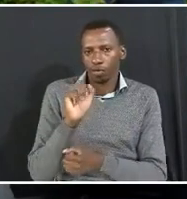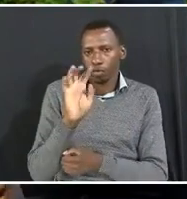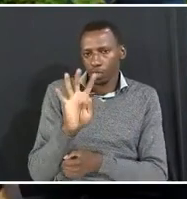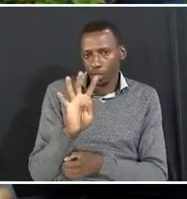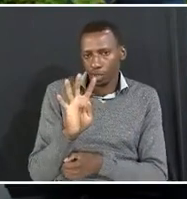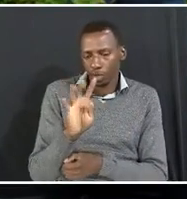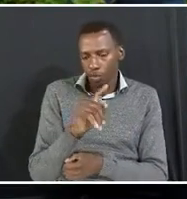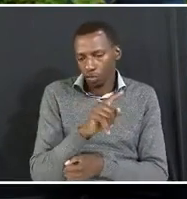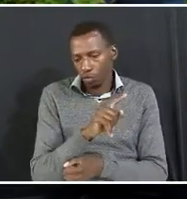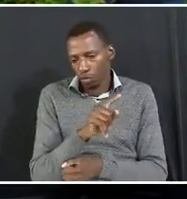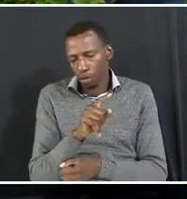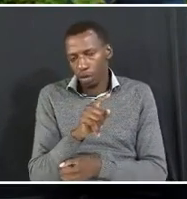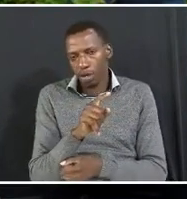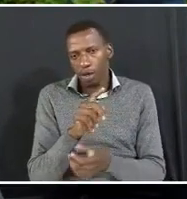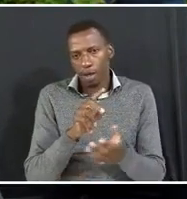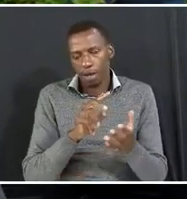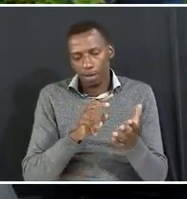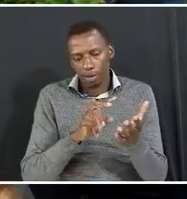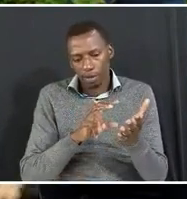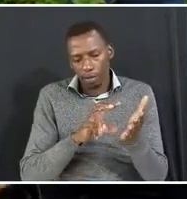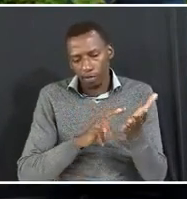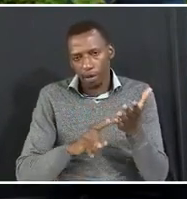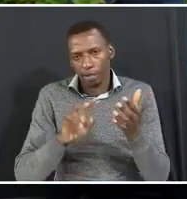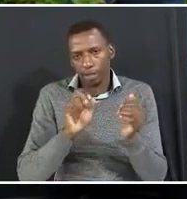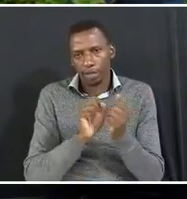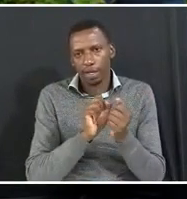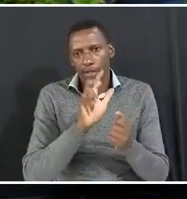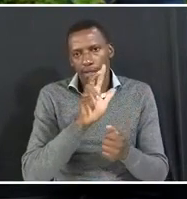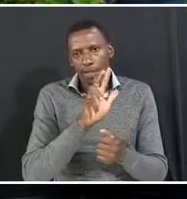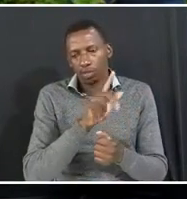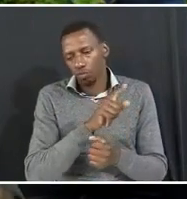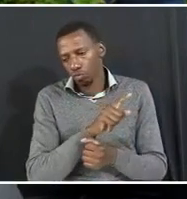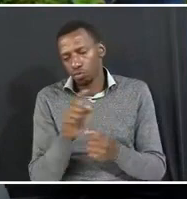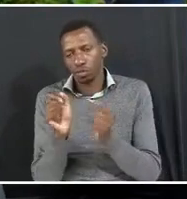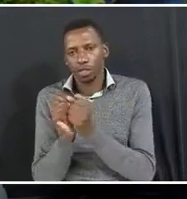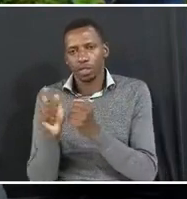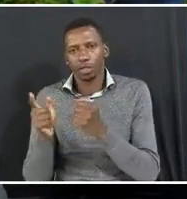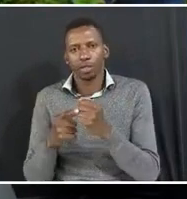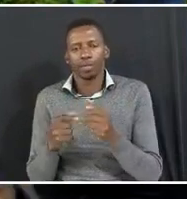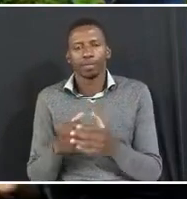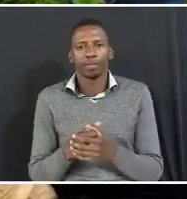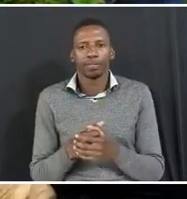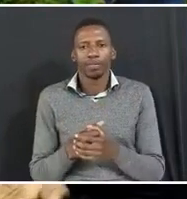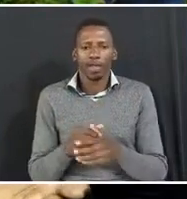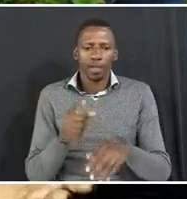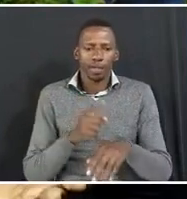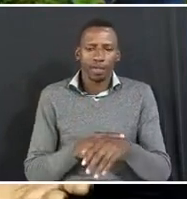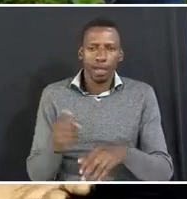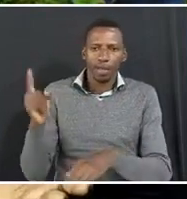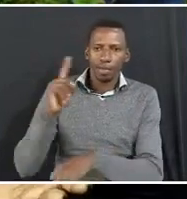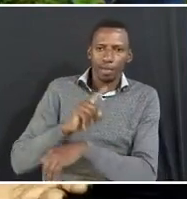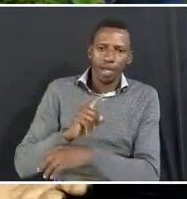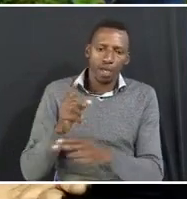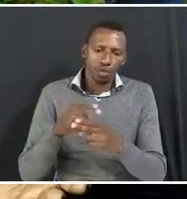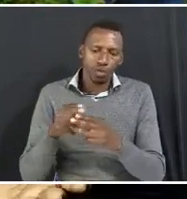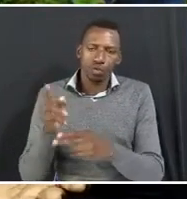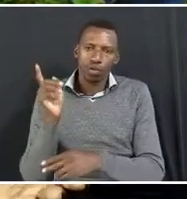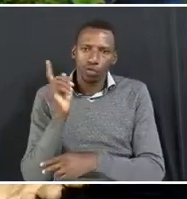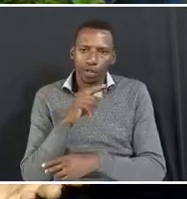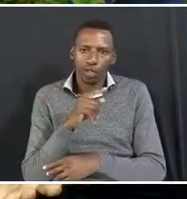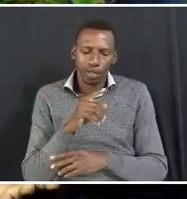13, going all the way to 16. And when the day was almost ending, the disciples had looked at these people,